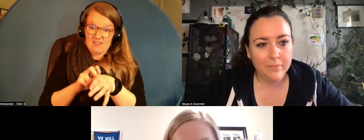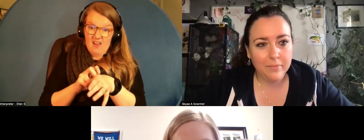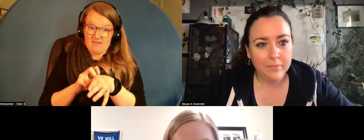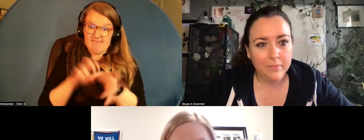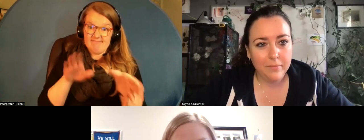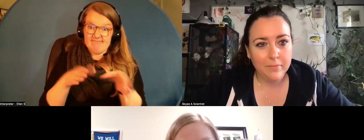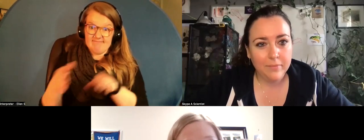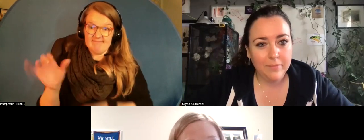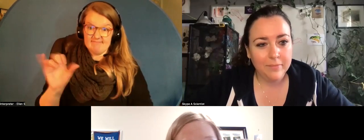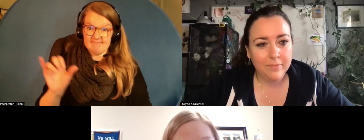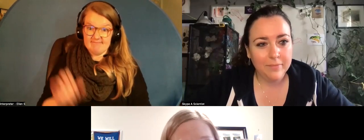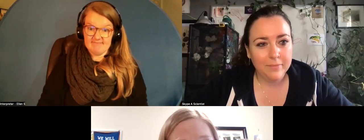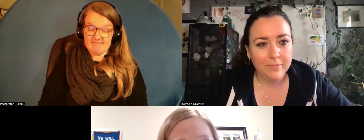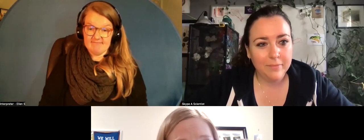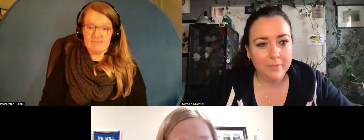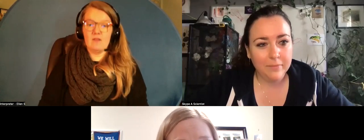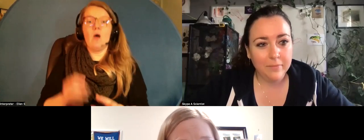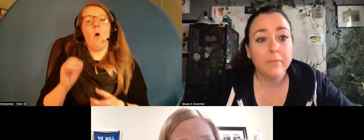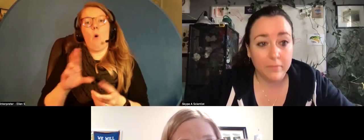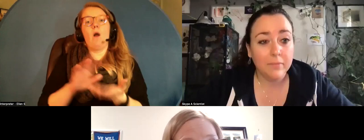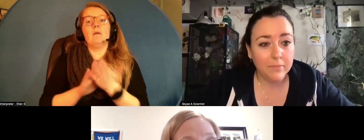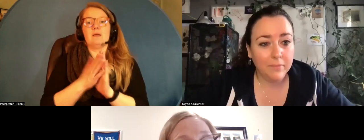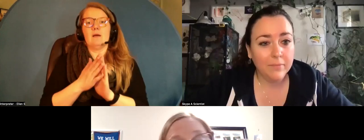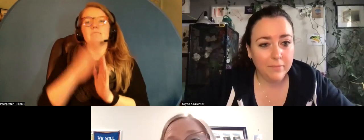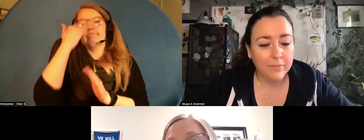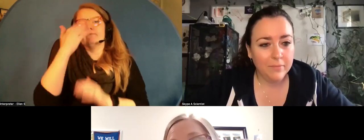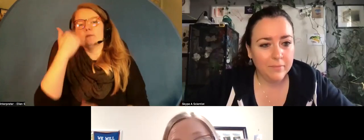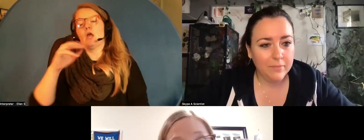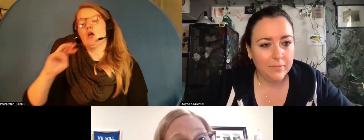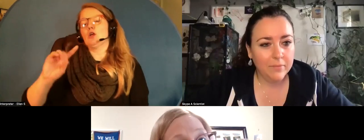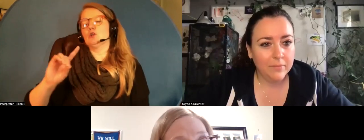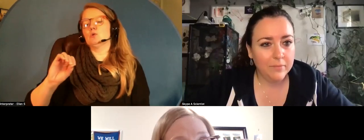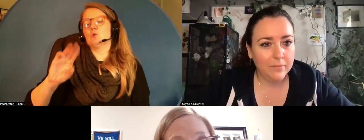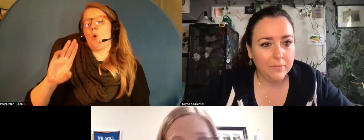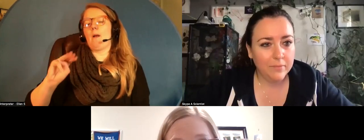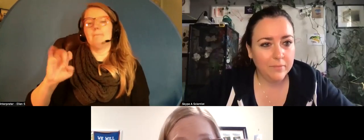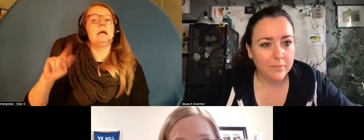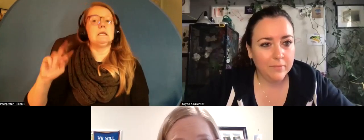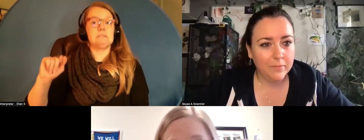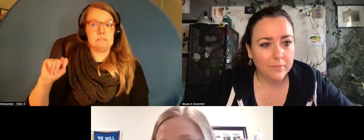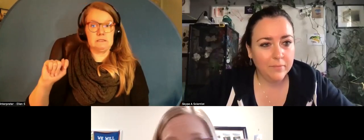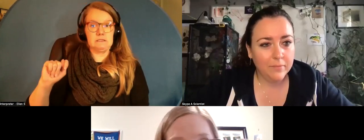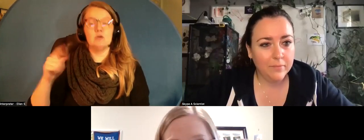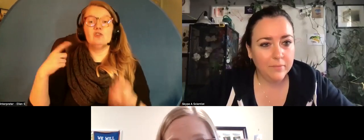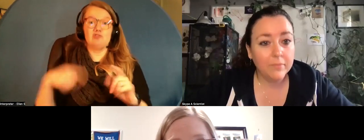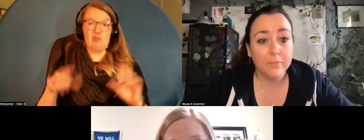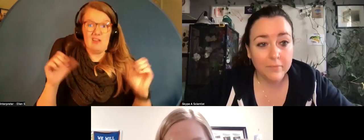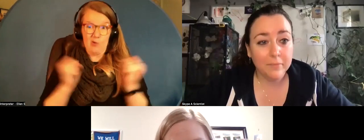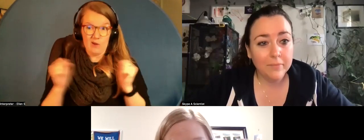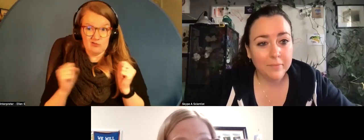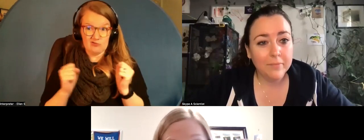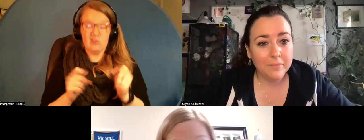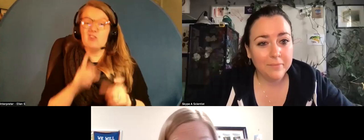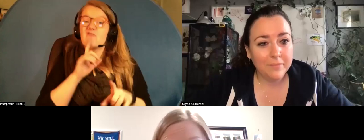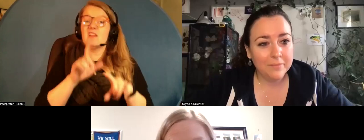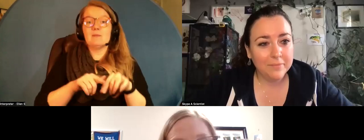life cycle and then kind of go dormant over the winter. And so it kind of just depends on what kind of parasite you are, where you live in